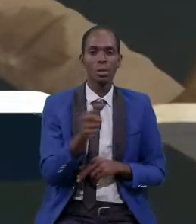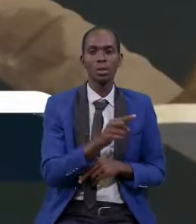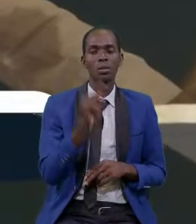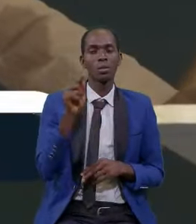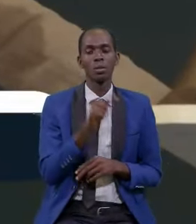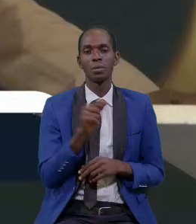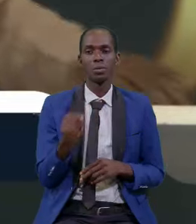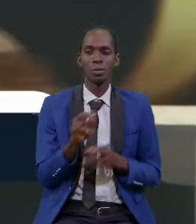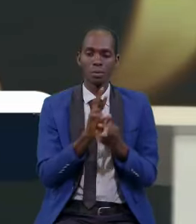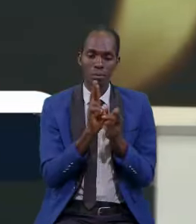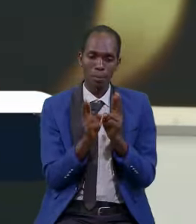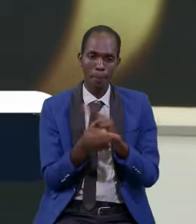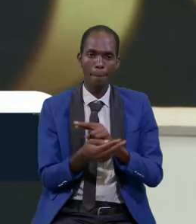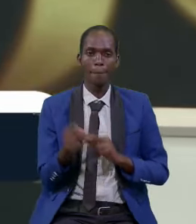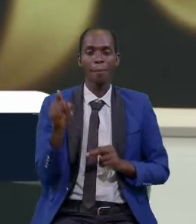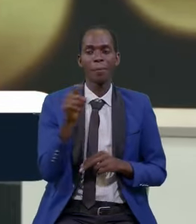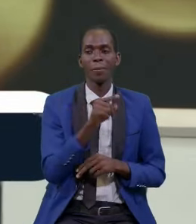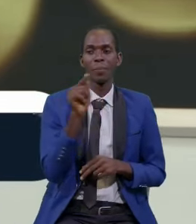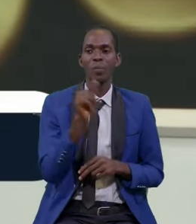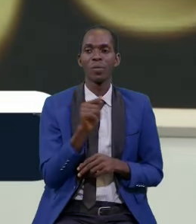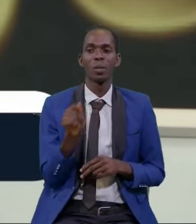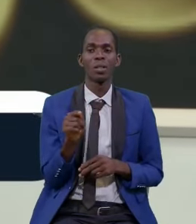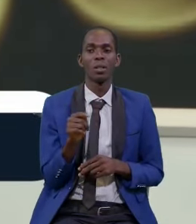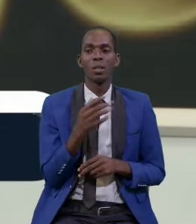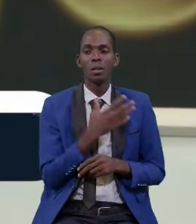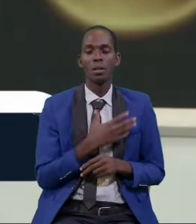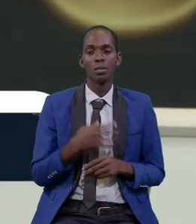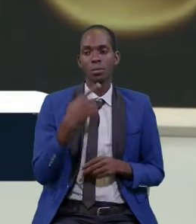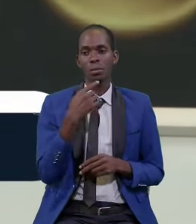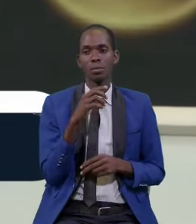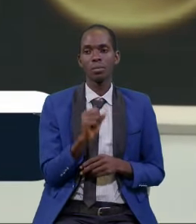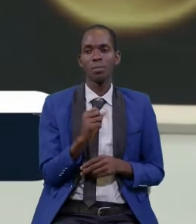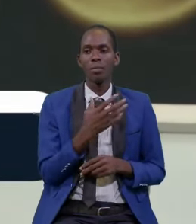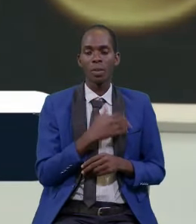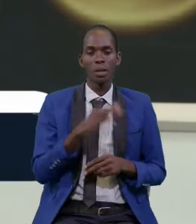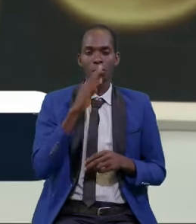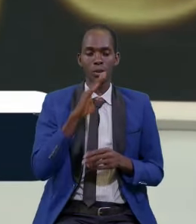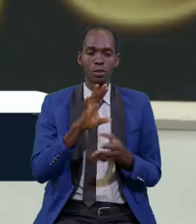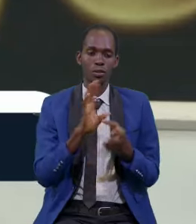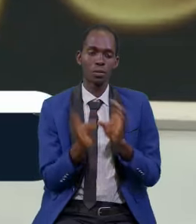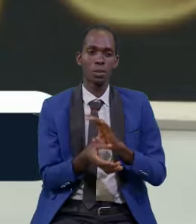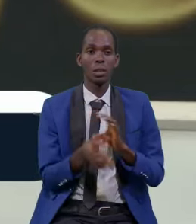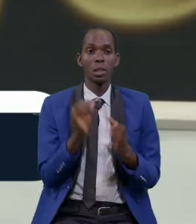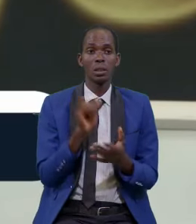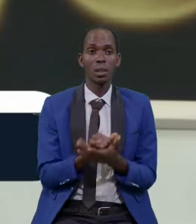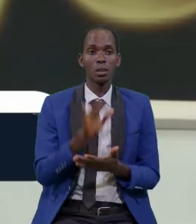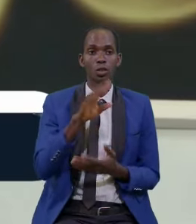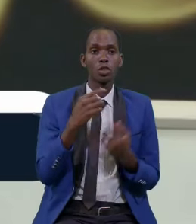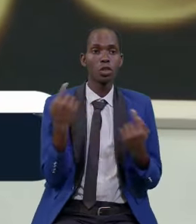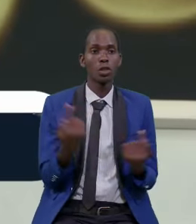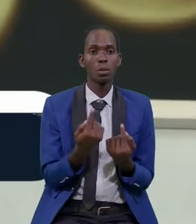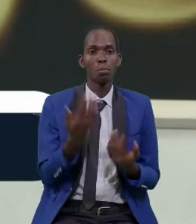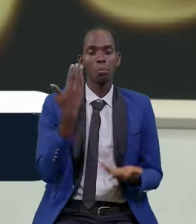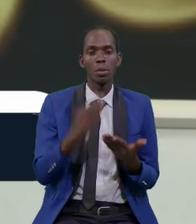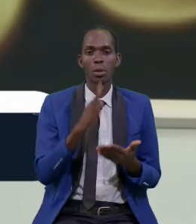repent ye therefore, and it says, and be converted, that your sins may be